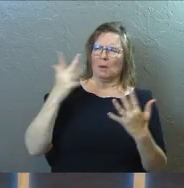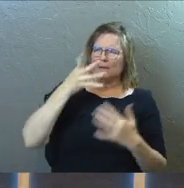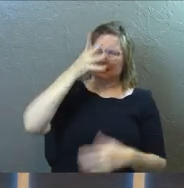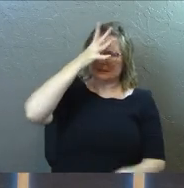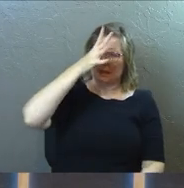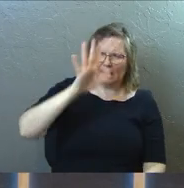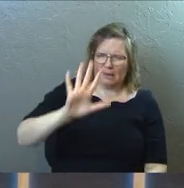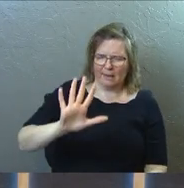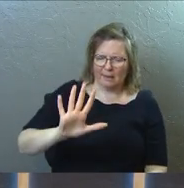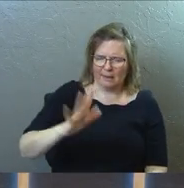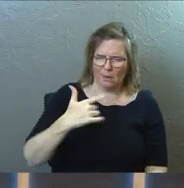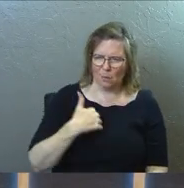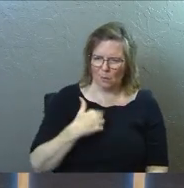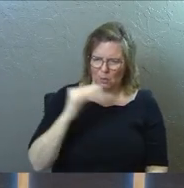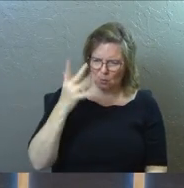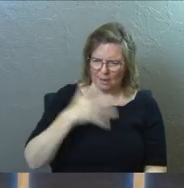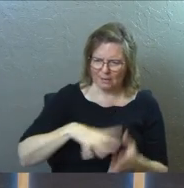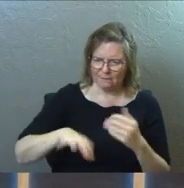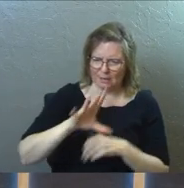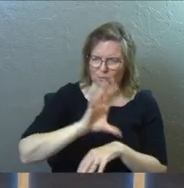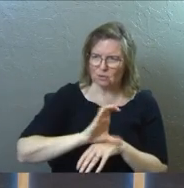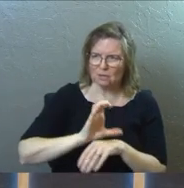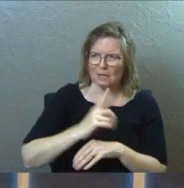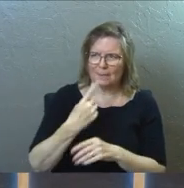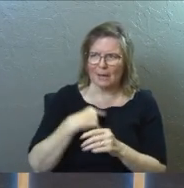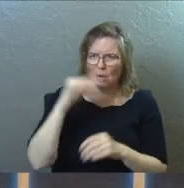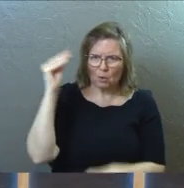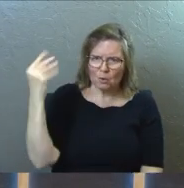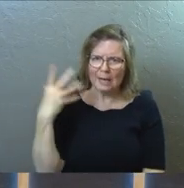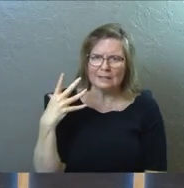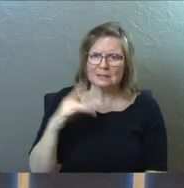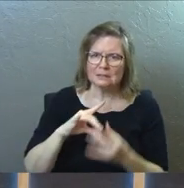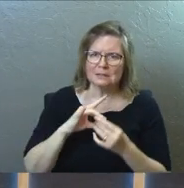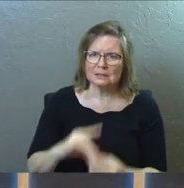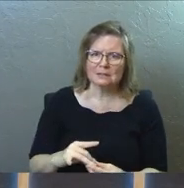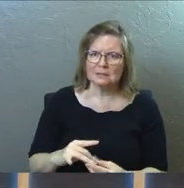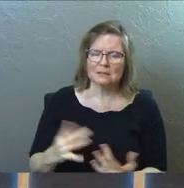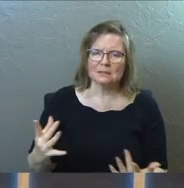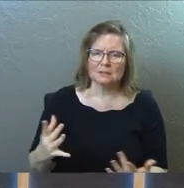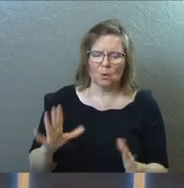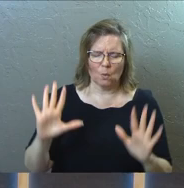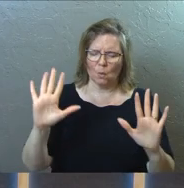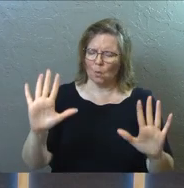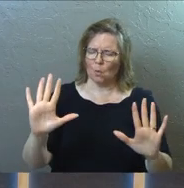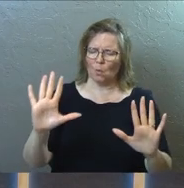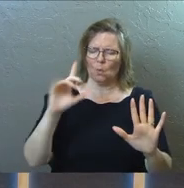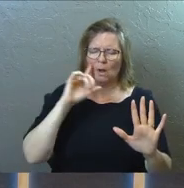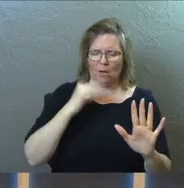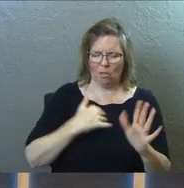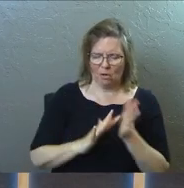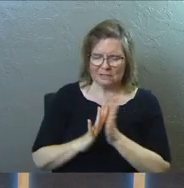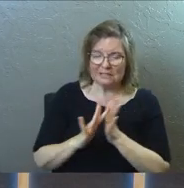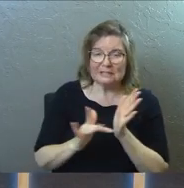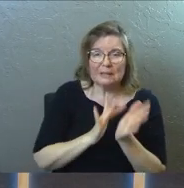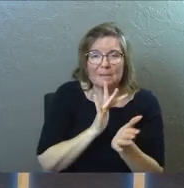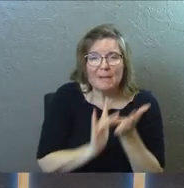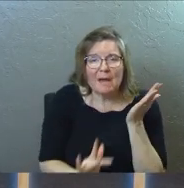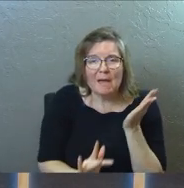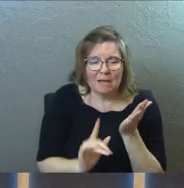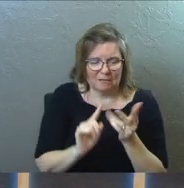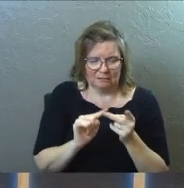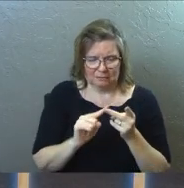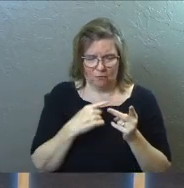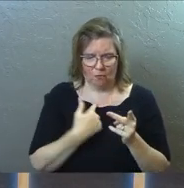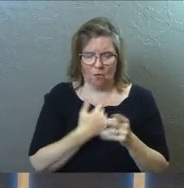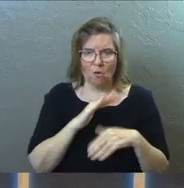Dad. We go to Grace Fellowship Church. God's all about grace. Hold on. I thought Jesus paid.